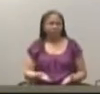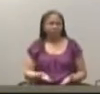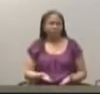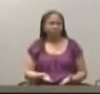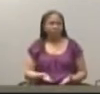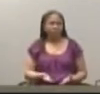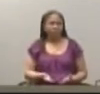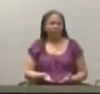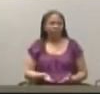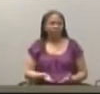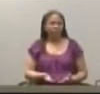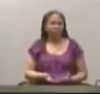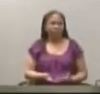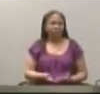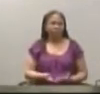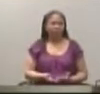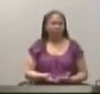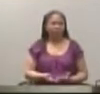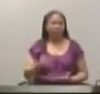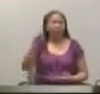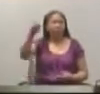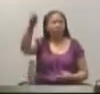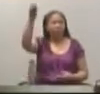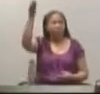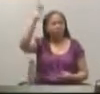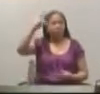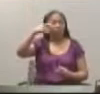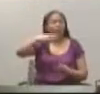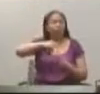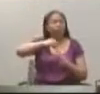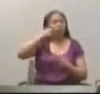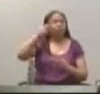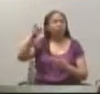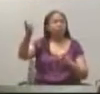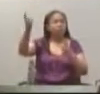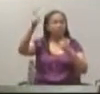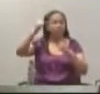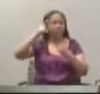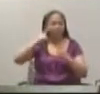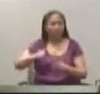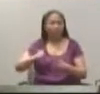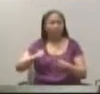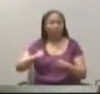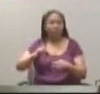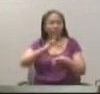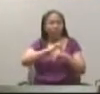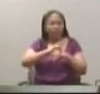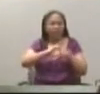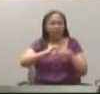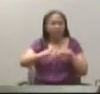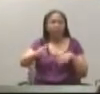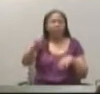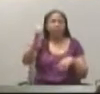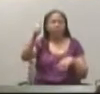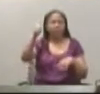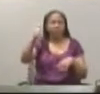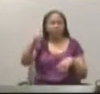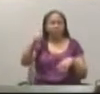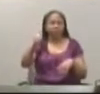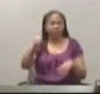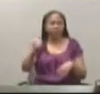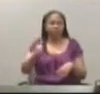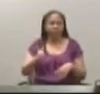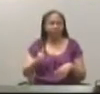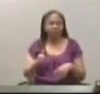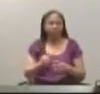God chose to empty himself. I like that word, empty himself. There's another saying, there's